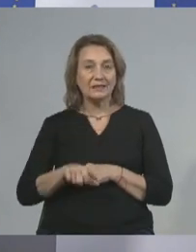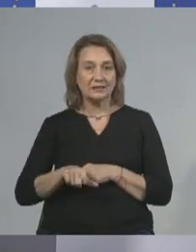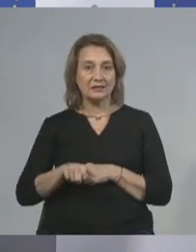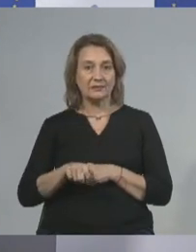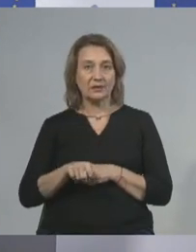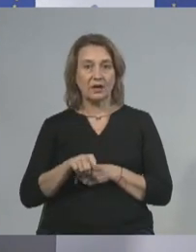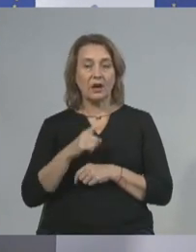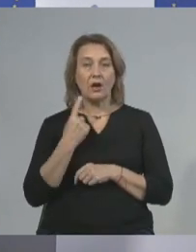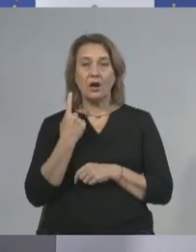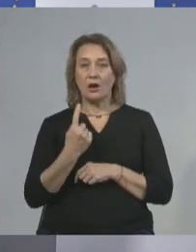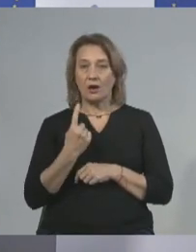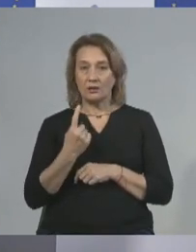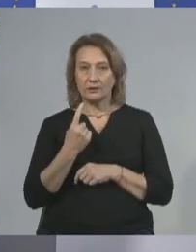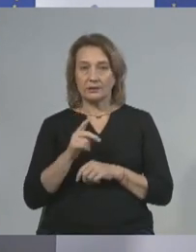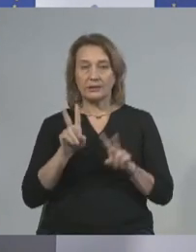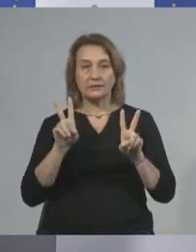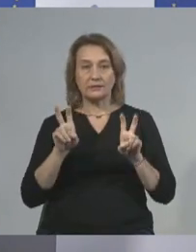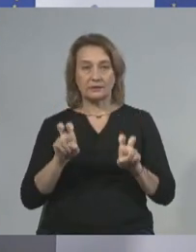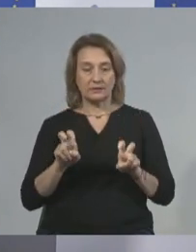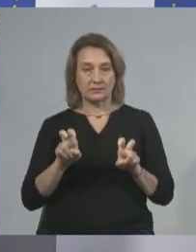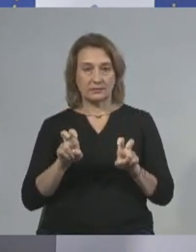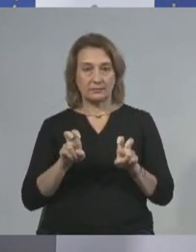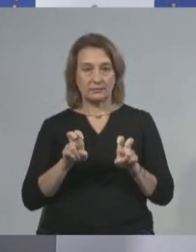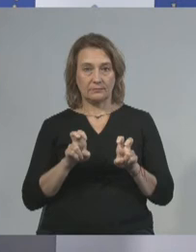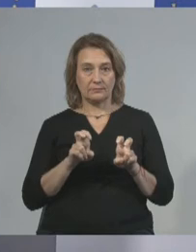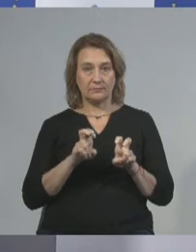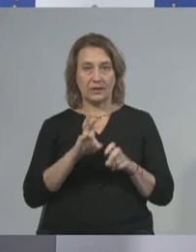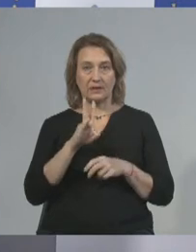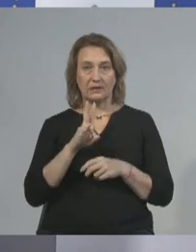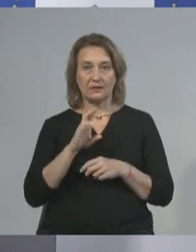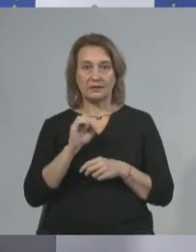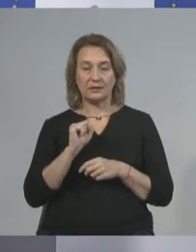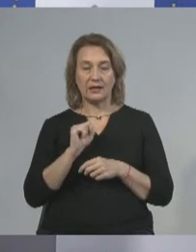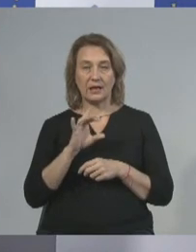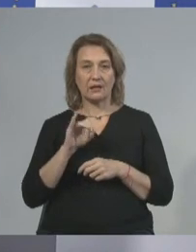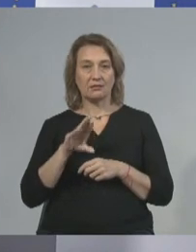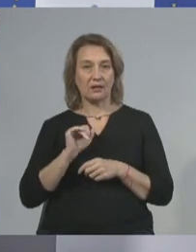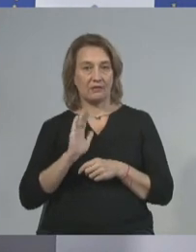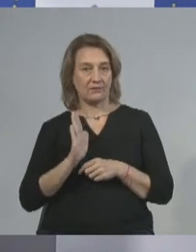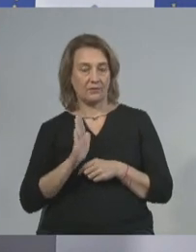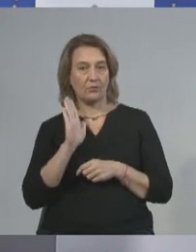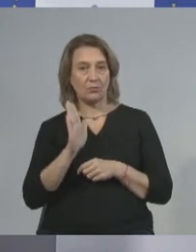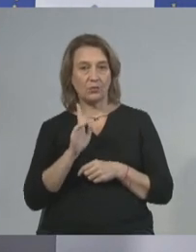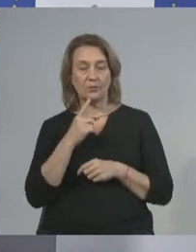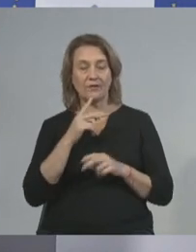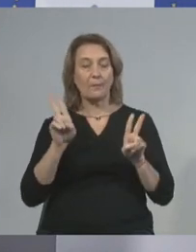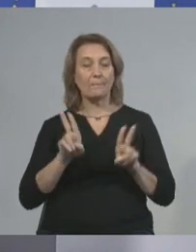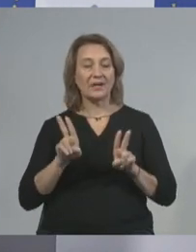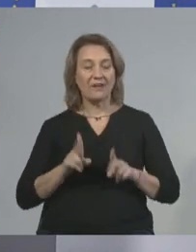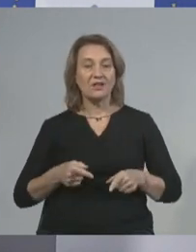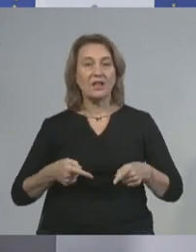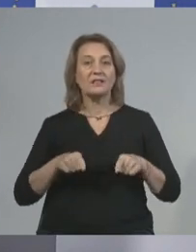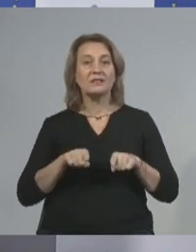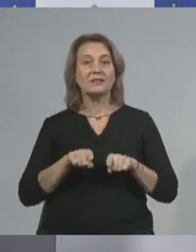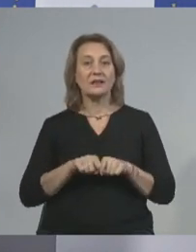a key instrument of storytelling is a narrative and today we will discuss it